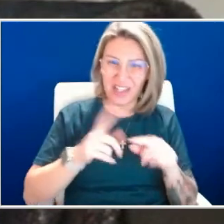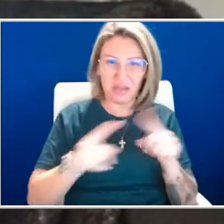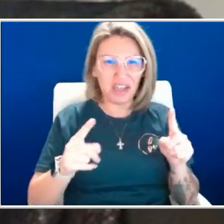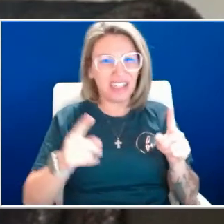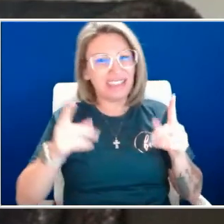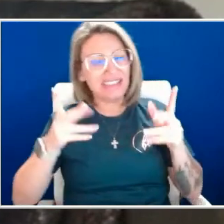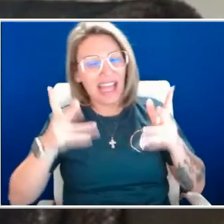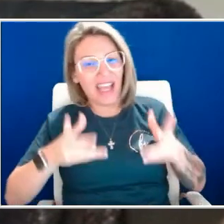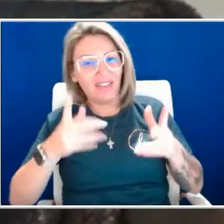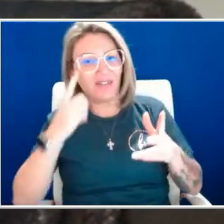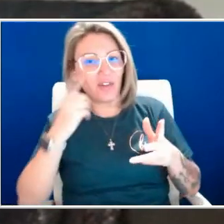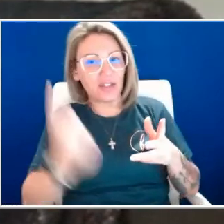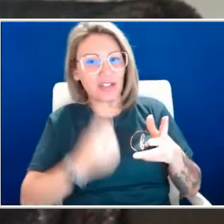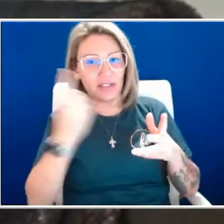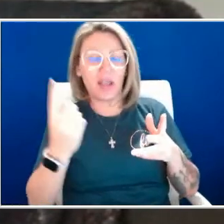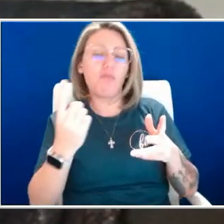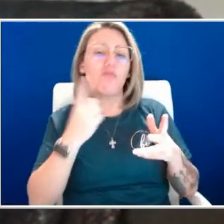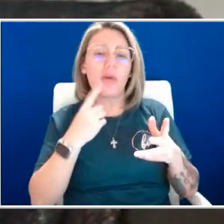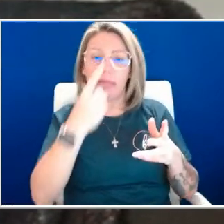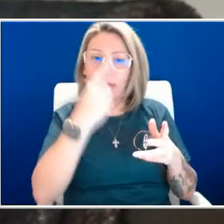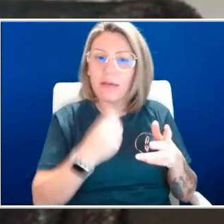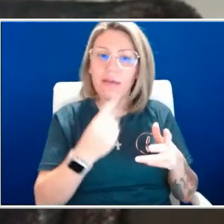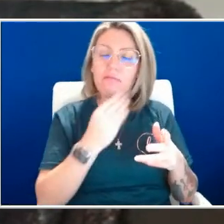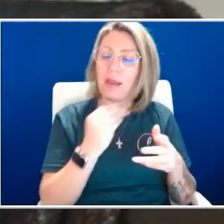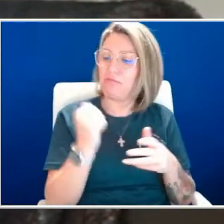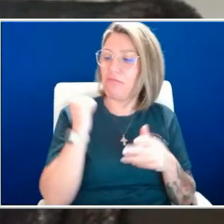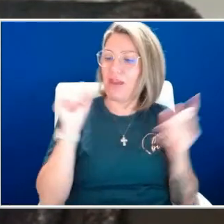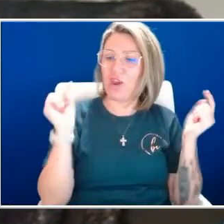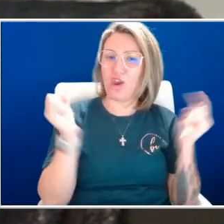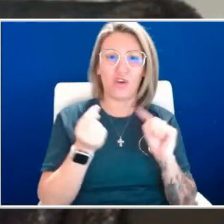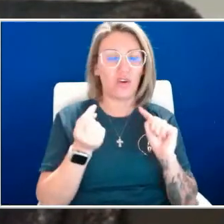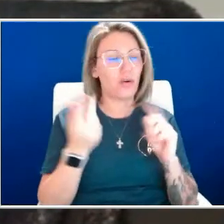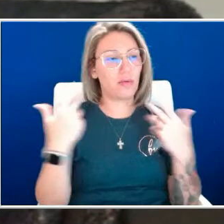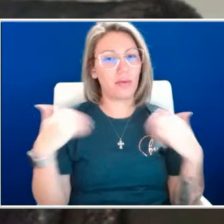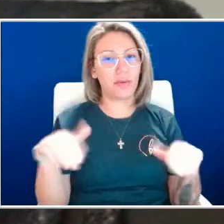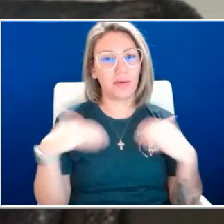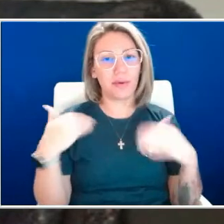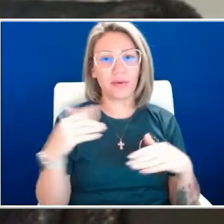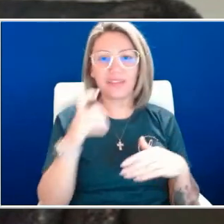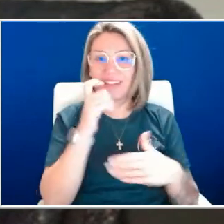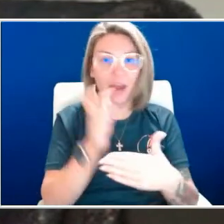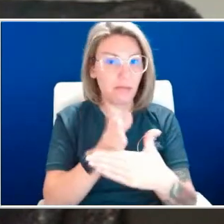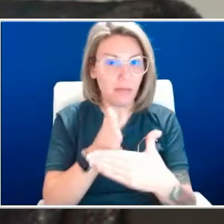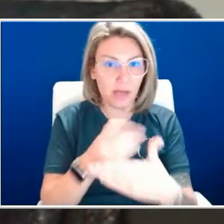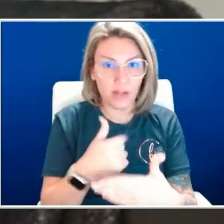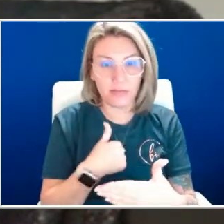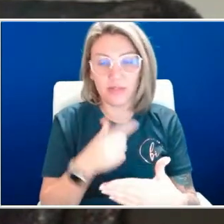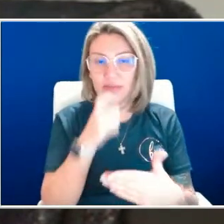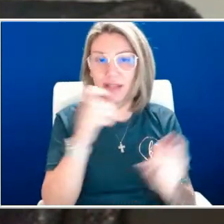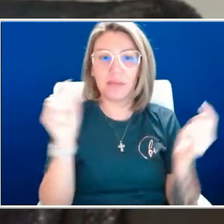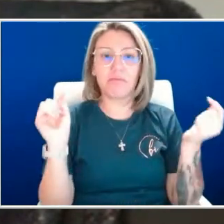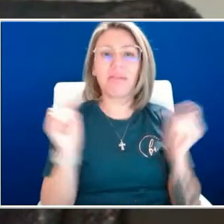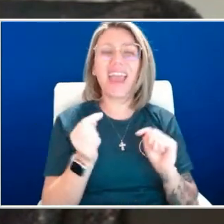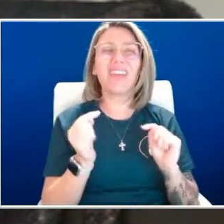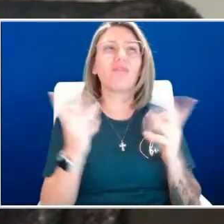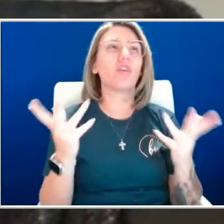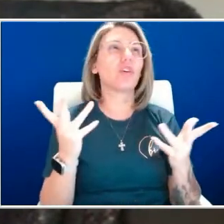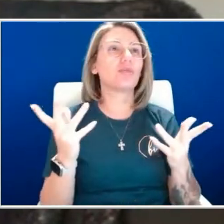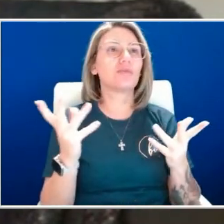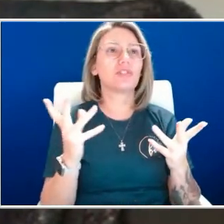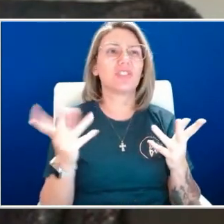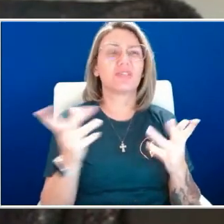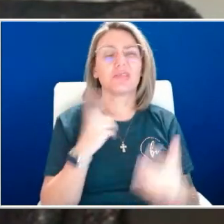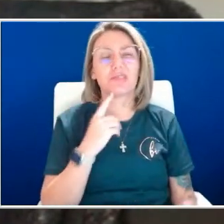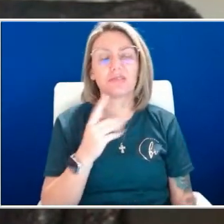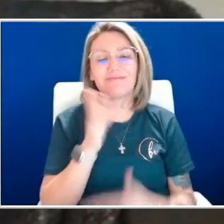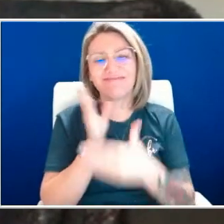thin. So my back was hurting all the time with that, but it didn't bother me. It wasn't painful or nothing. It was just kind of a pain to have to carry